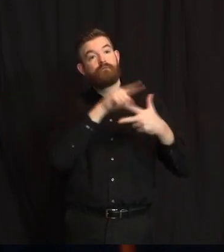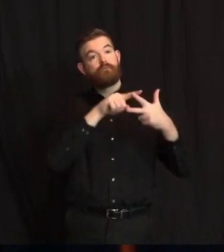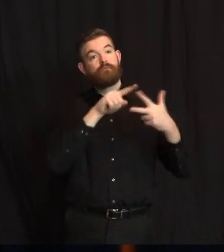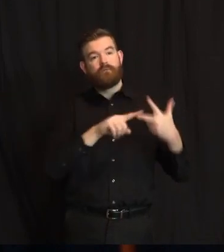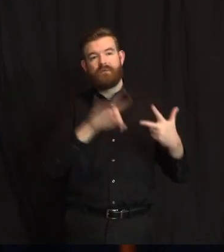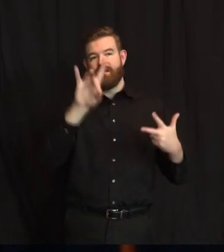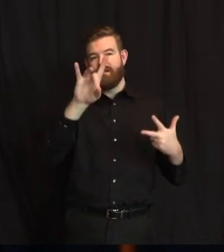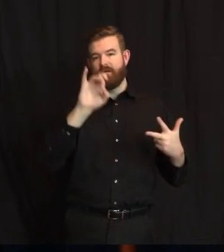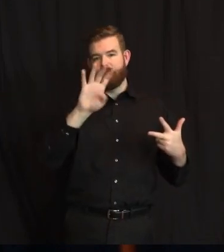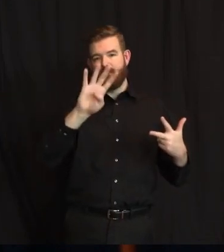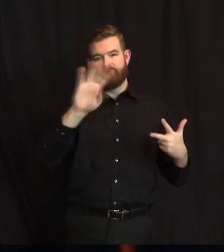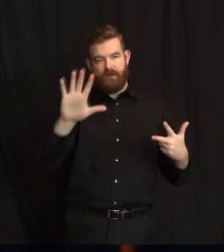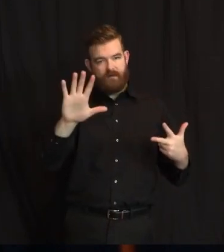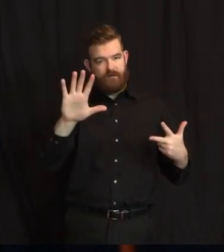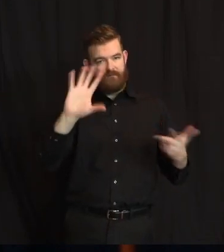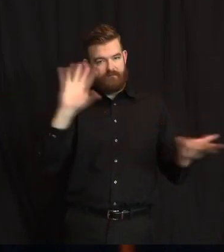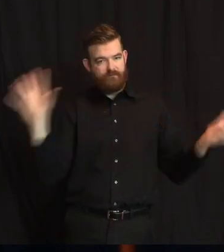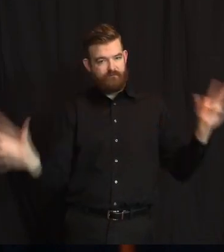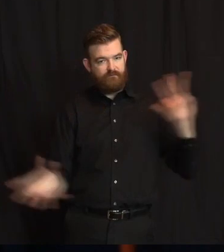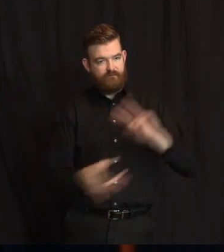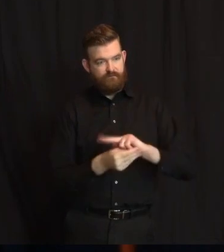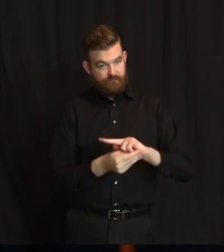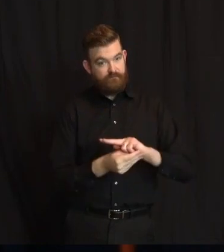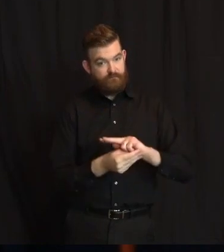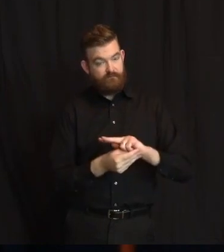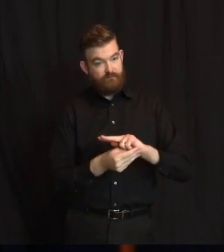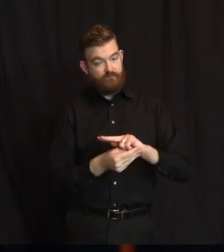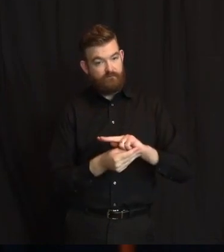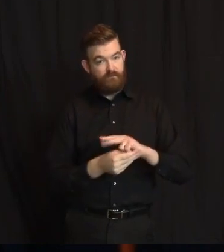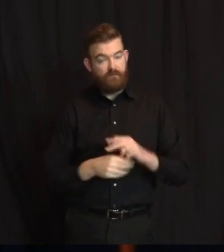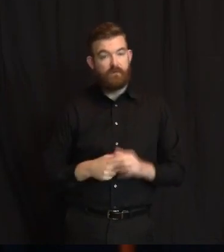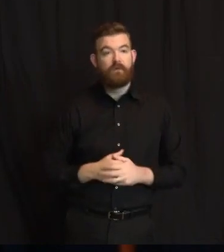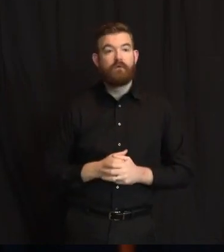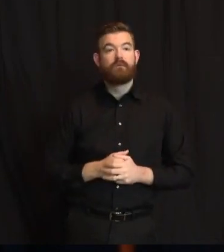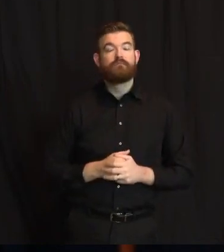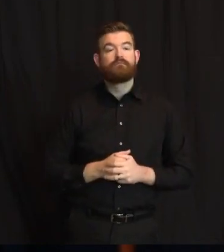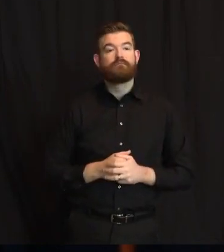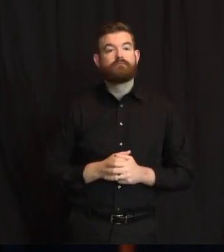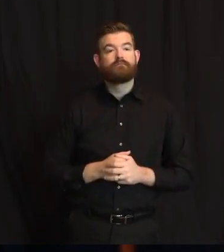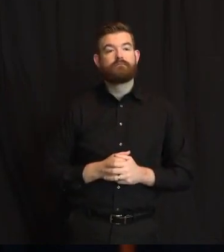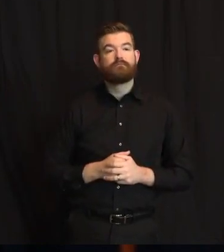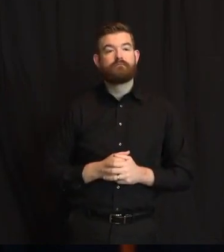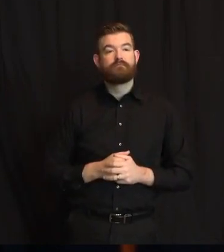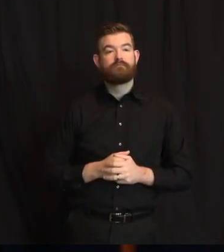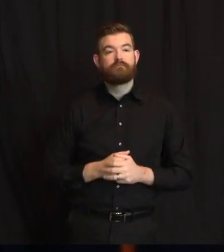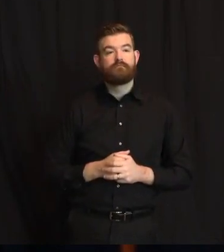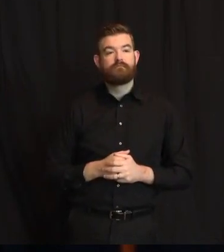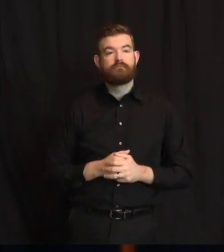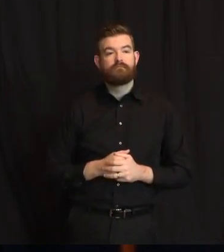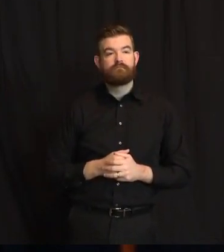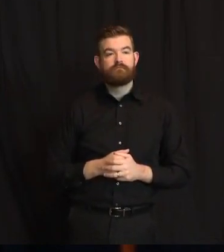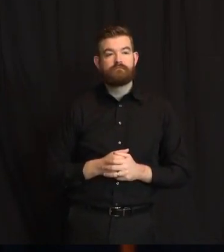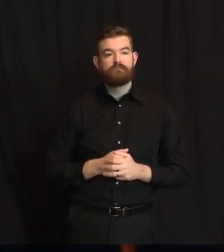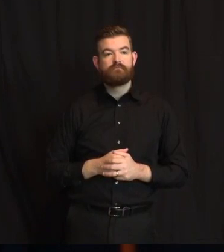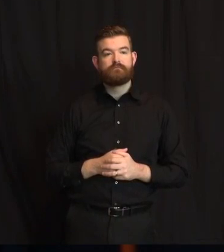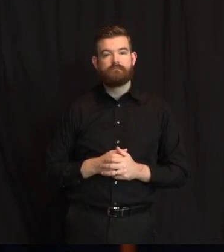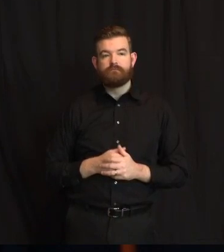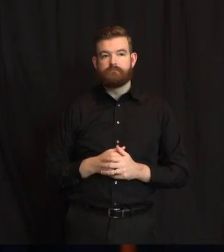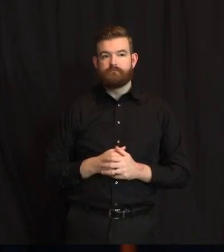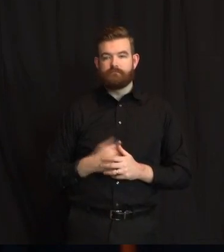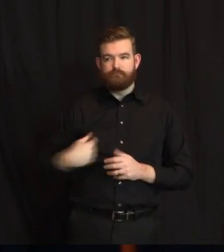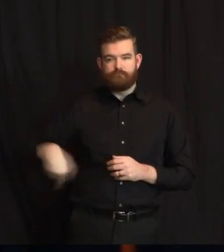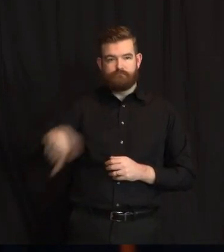homes. The Department of Health has been working with the veteran homes, and through our volunteer portal, we've been